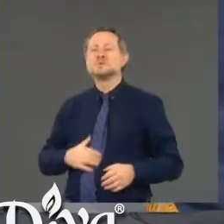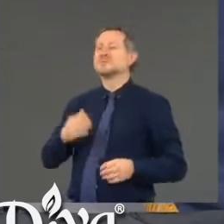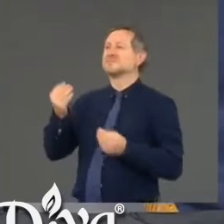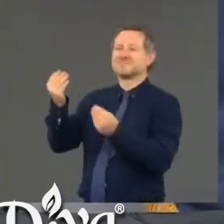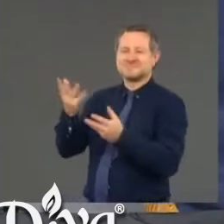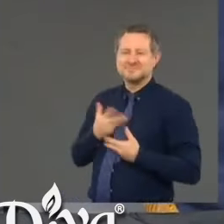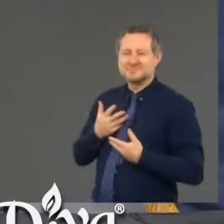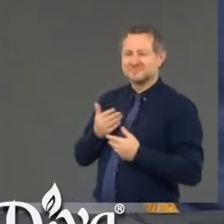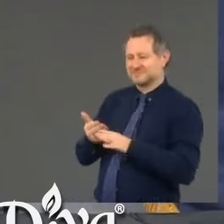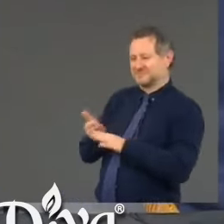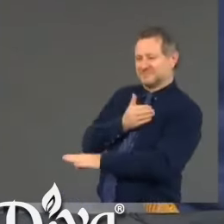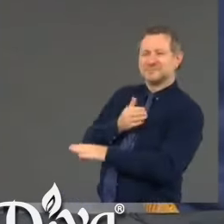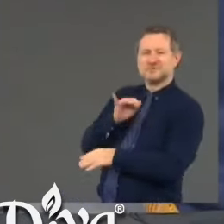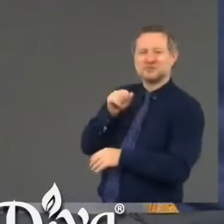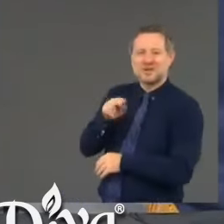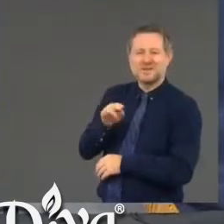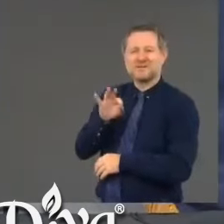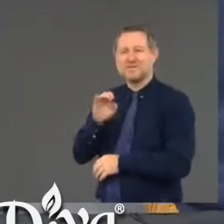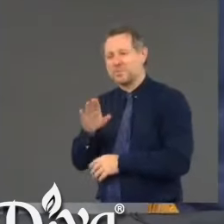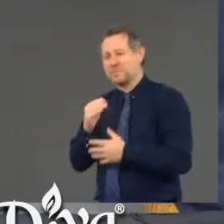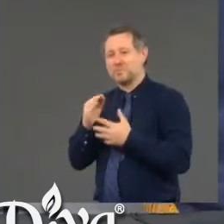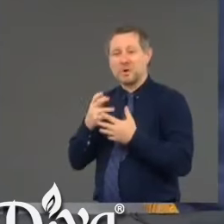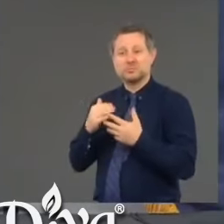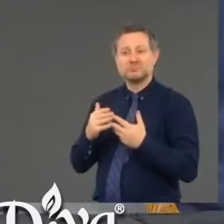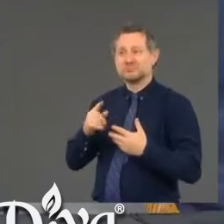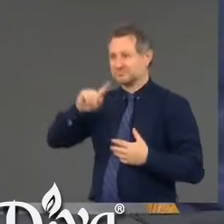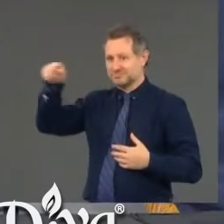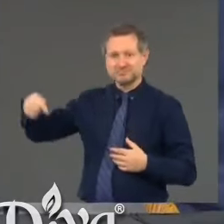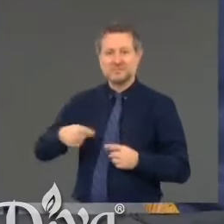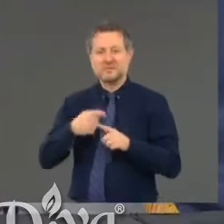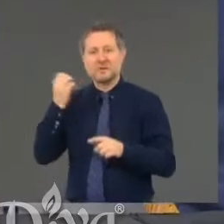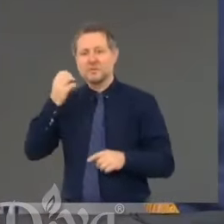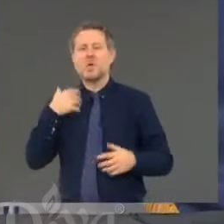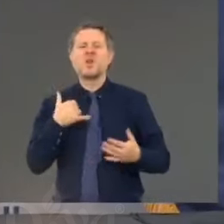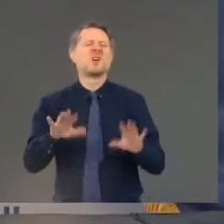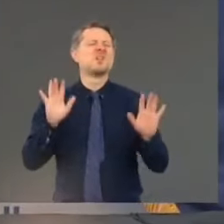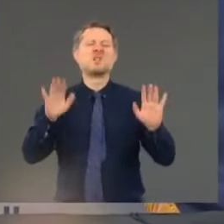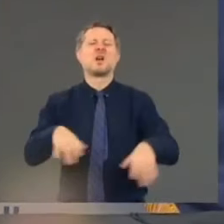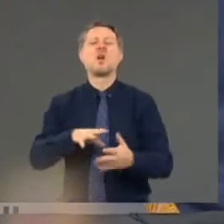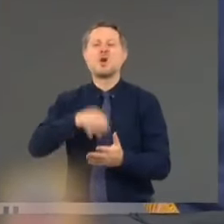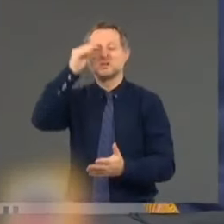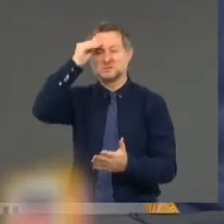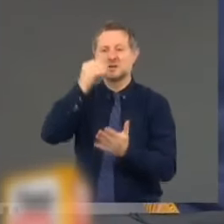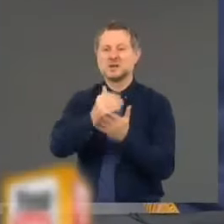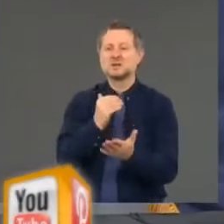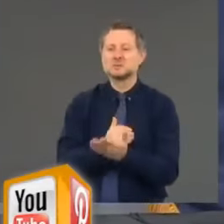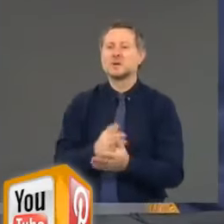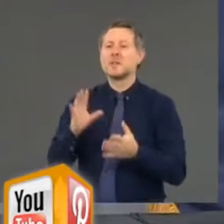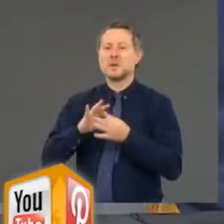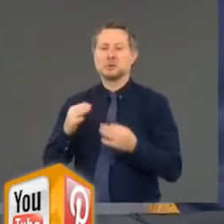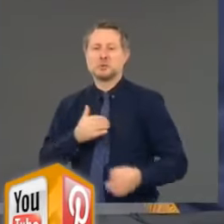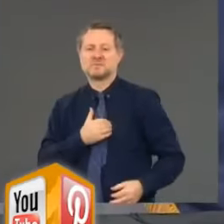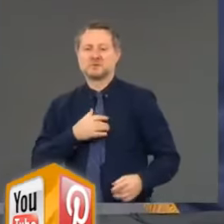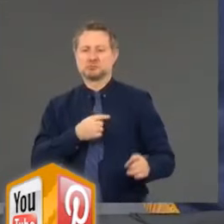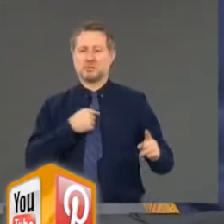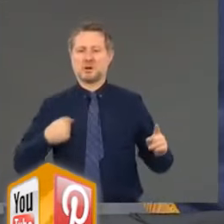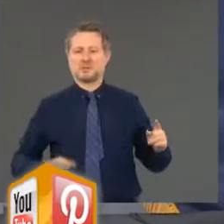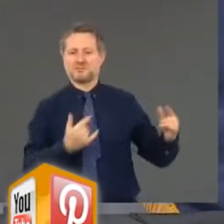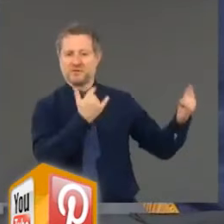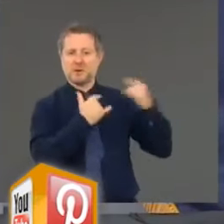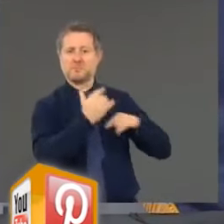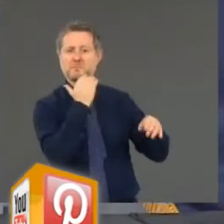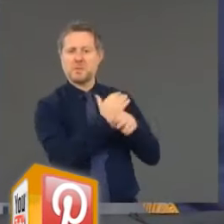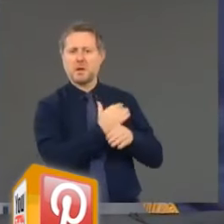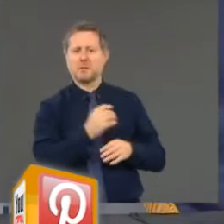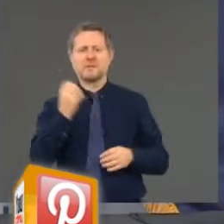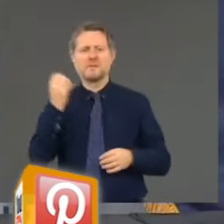right? But lessons learned. And they would say there's a China travel ban, a European travel ban. You would have to ask the federal government,